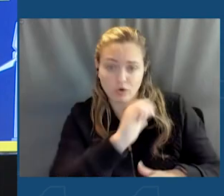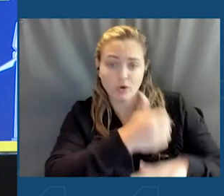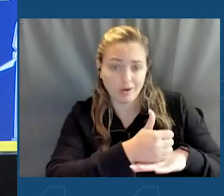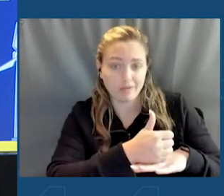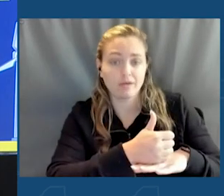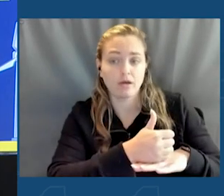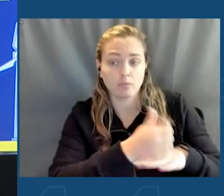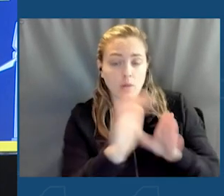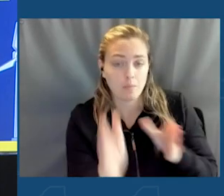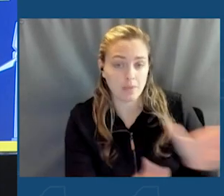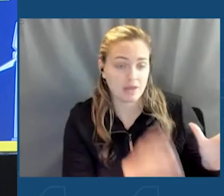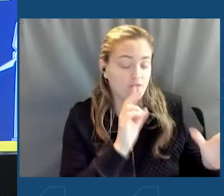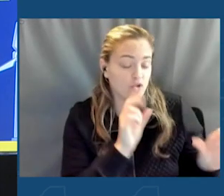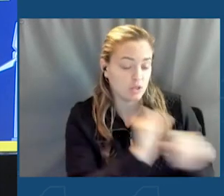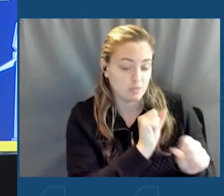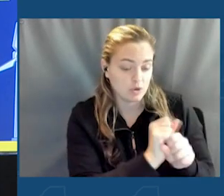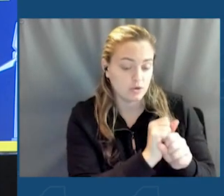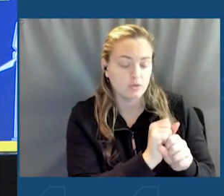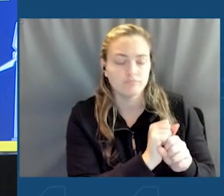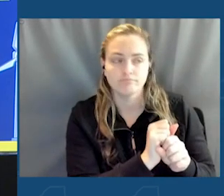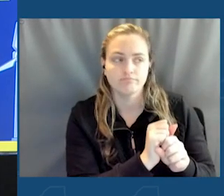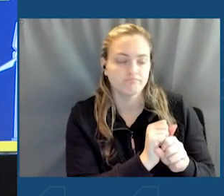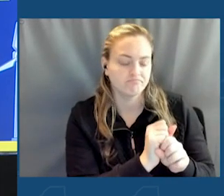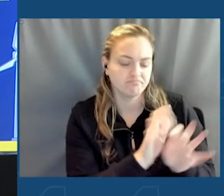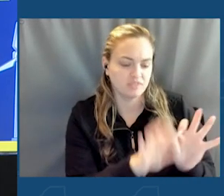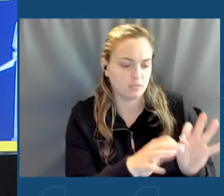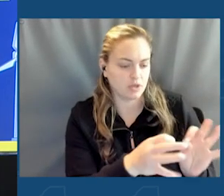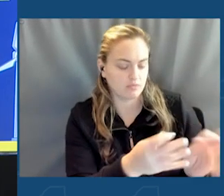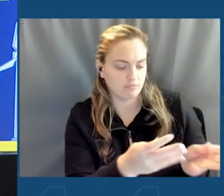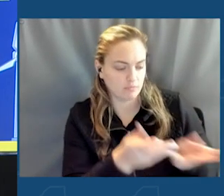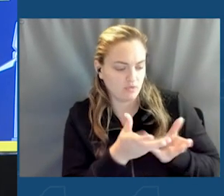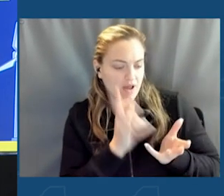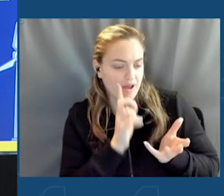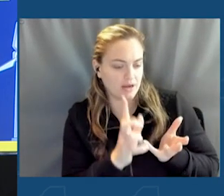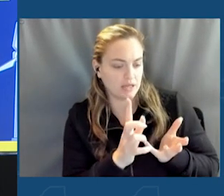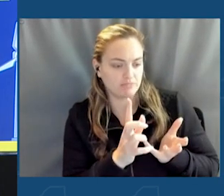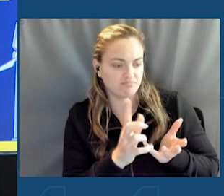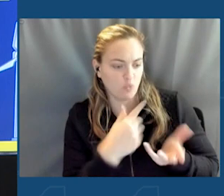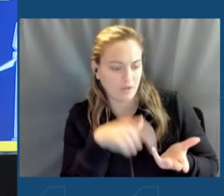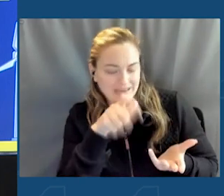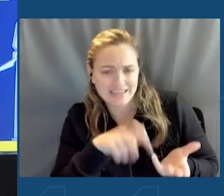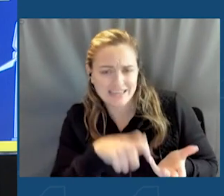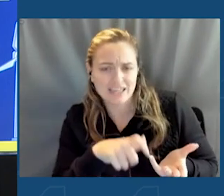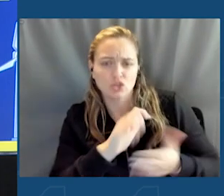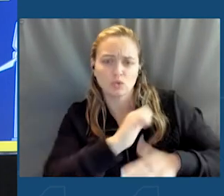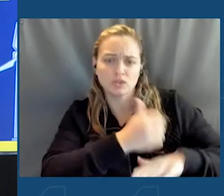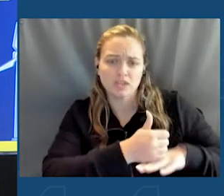Labor. We're simply provided the materials to paint this picture, but I will tell you,